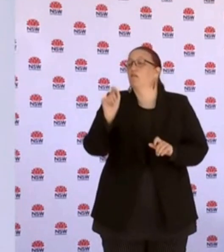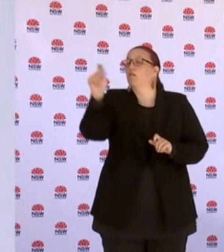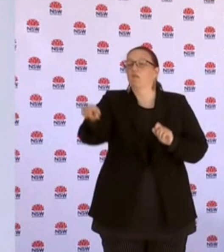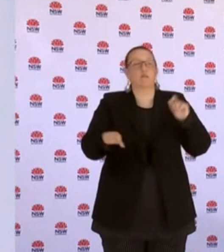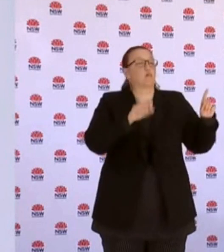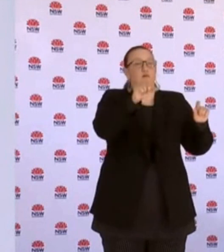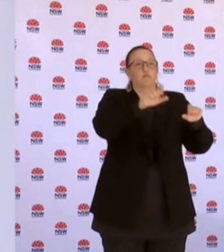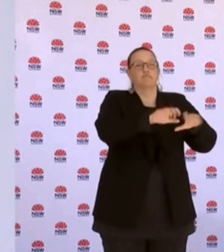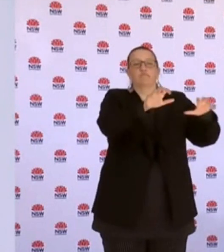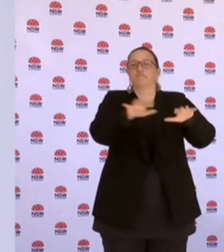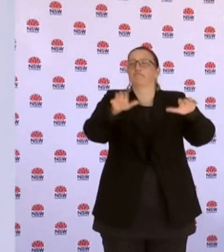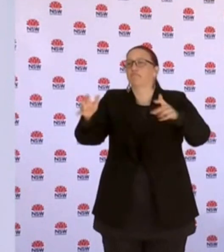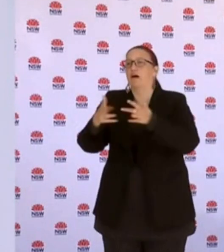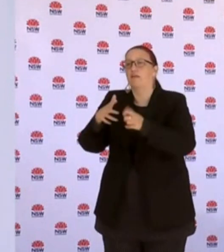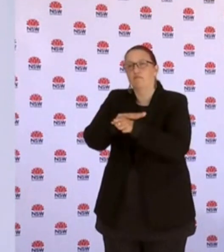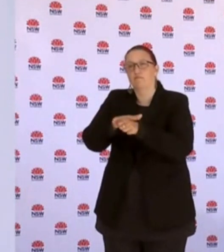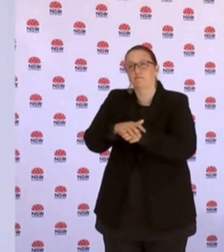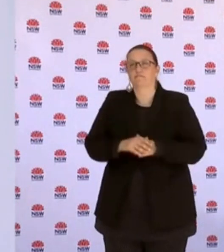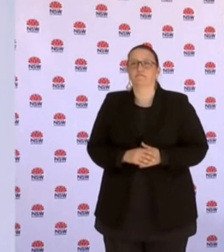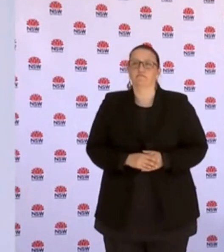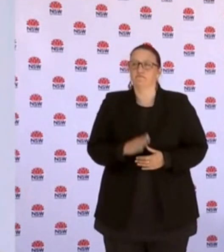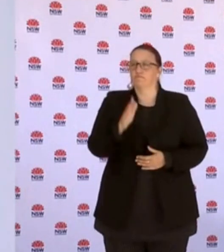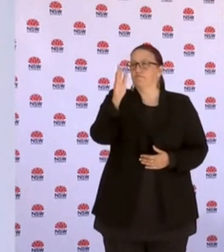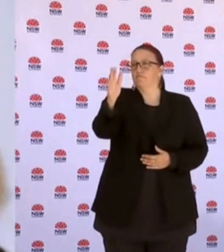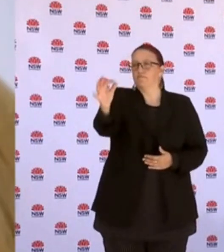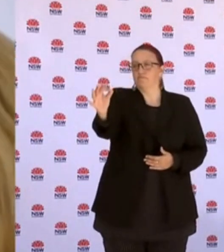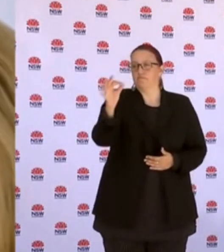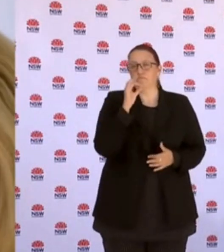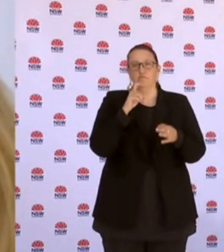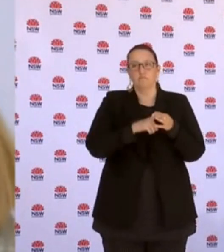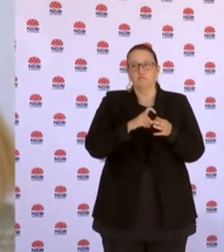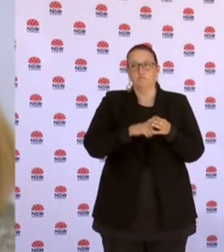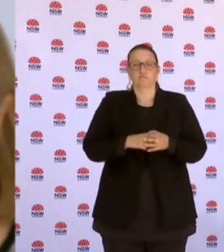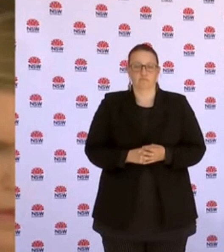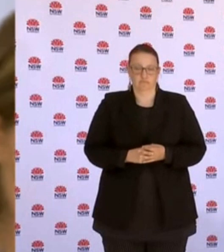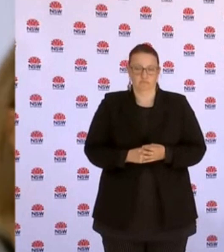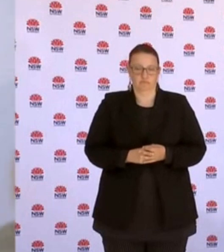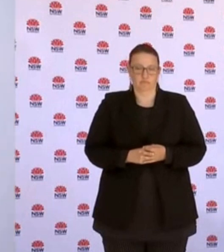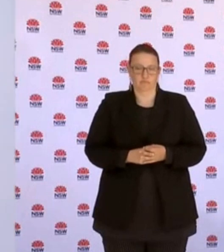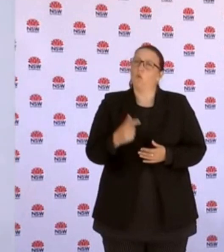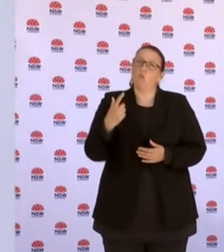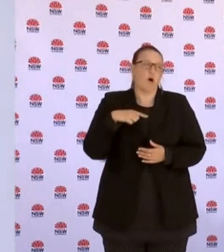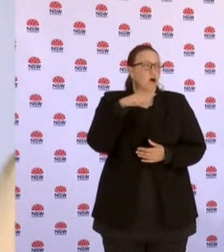Very clearly defined what is an essential worker in Victoria. That was done. Why can't you do the same?